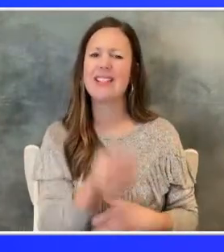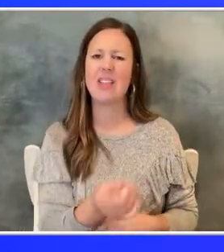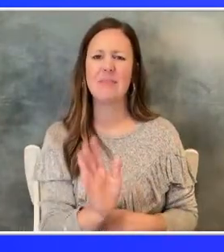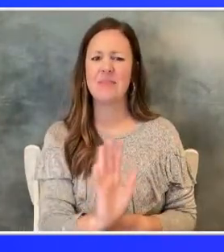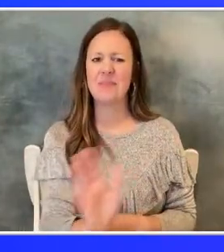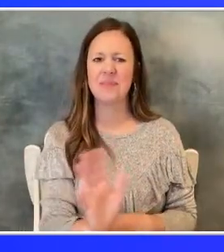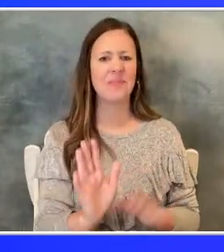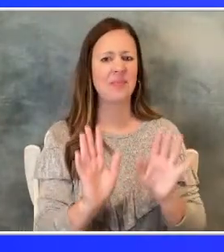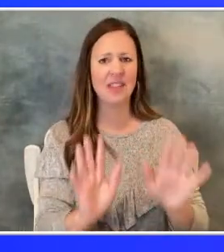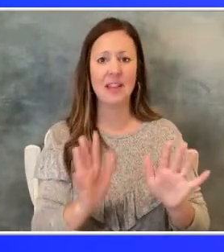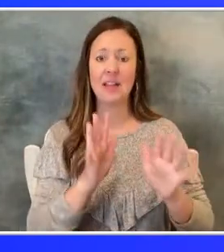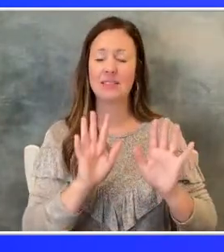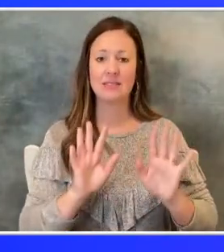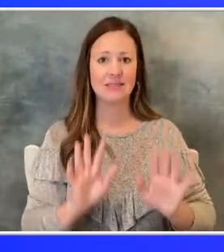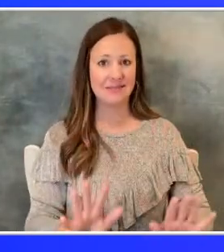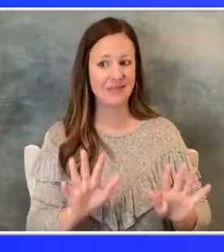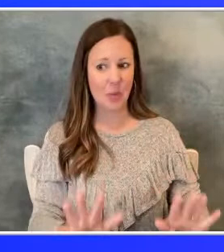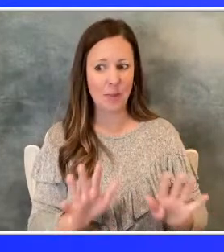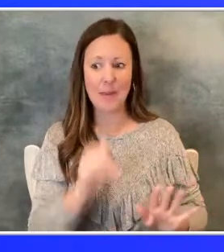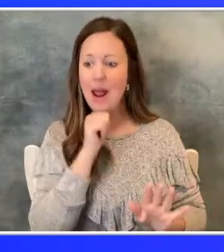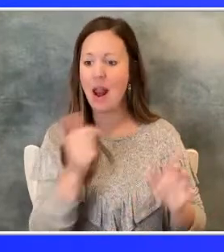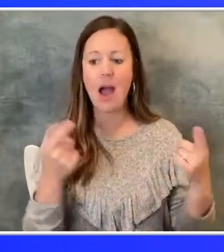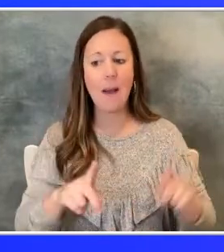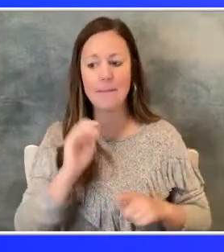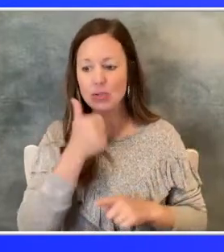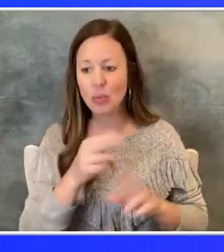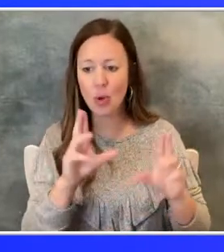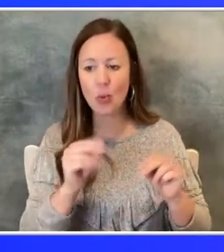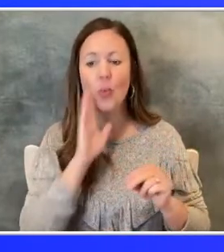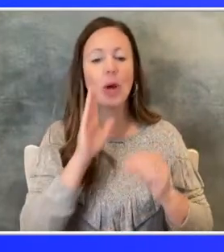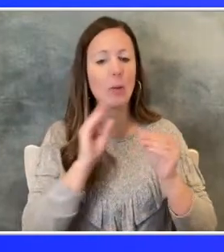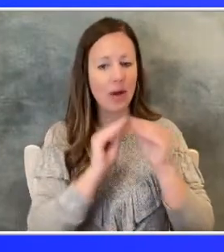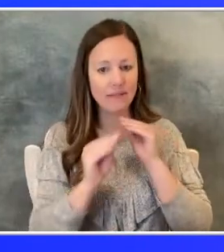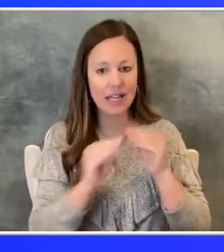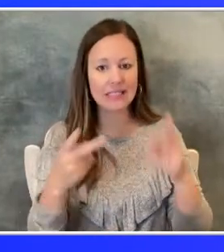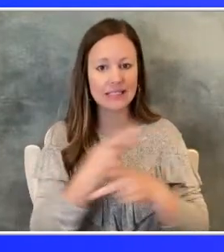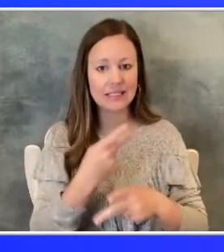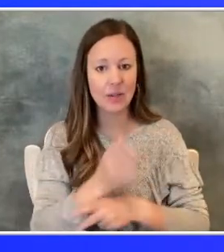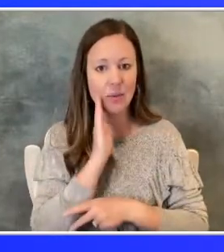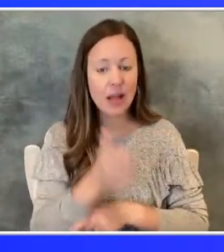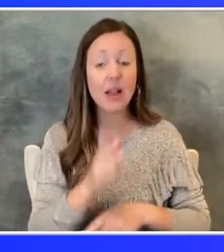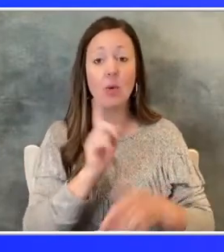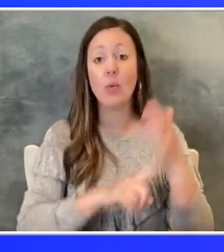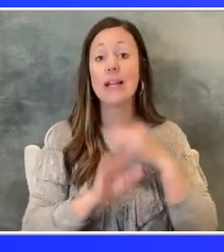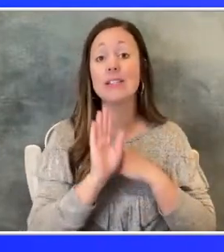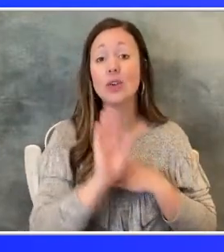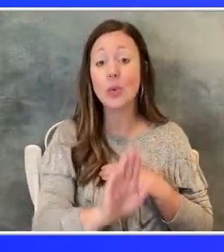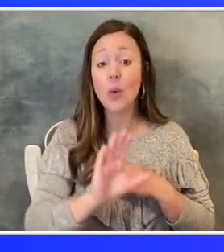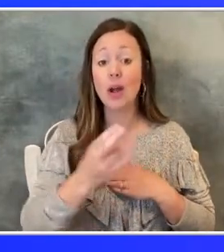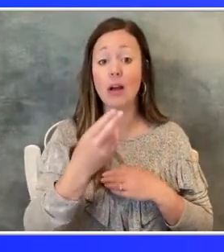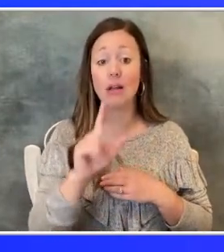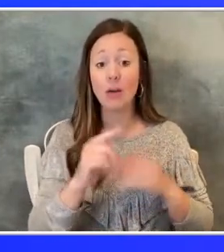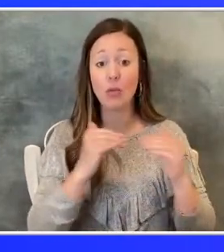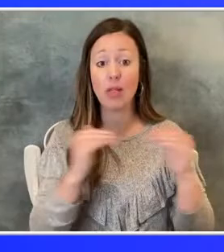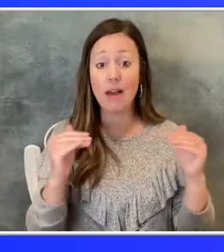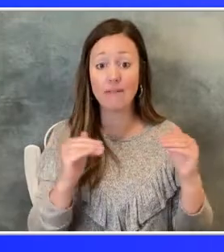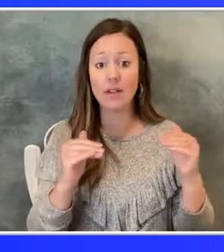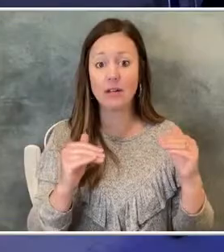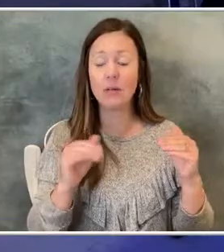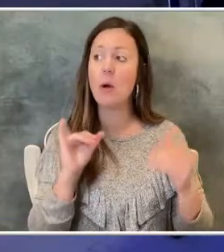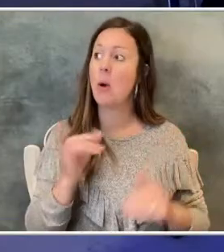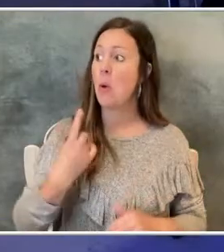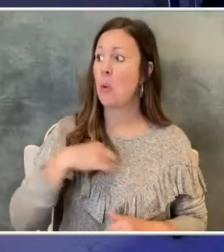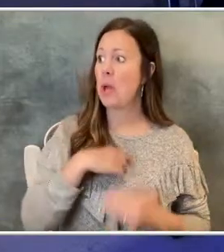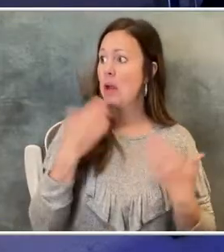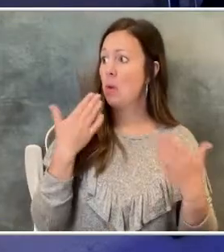take a breath. It's not going to happen tomorrow. We will fix this. What is your cholesterol level? We don't know. Well, this is why we do